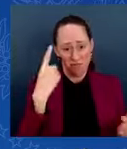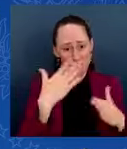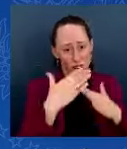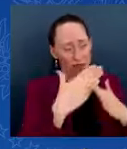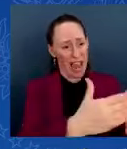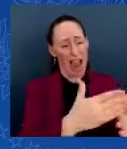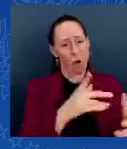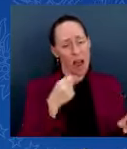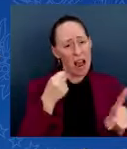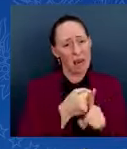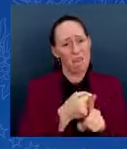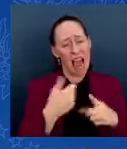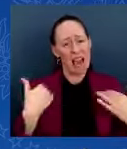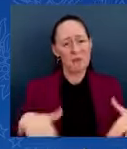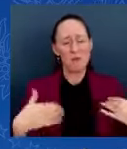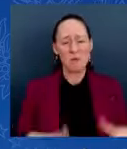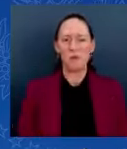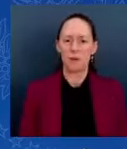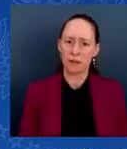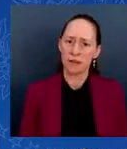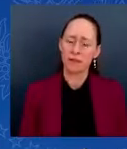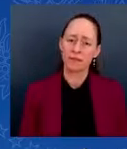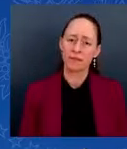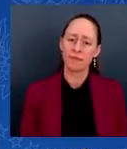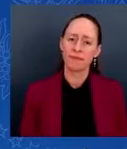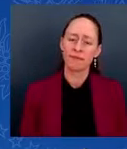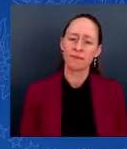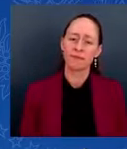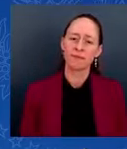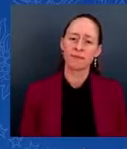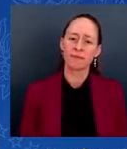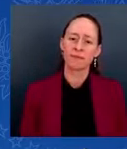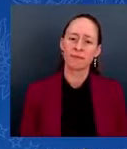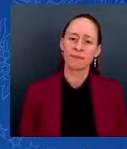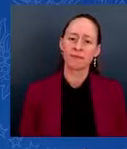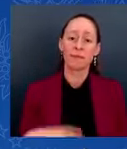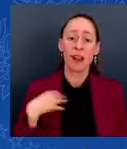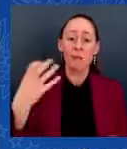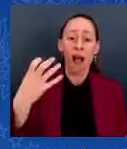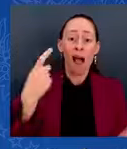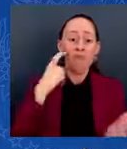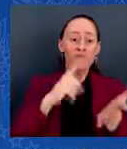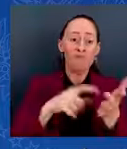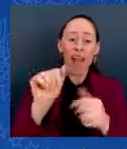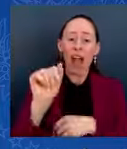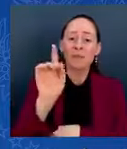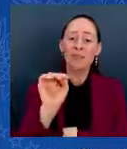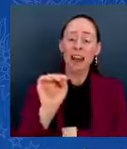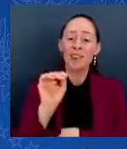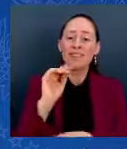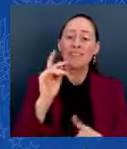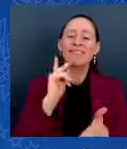I want to recognize the people of our administration, including Secretary Becerra, who is here,